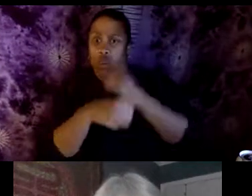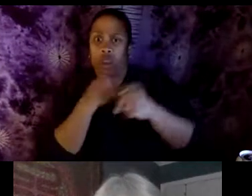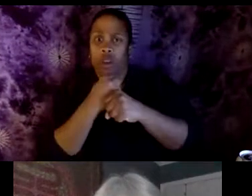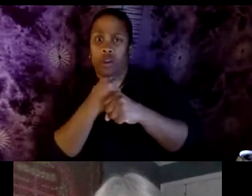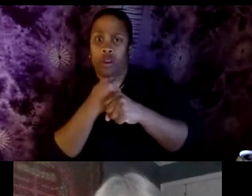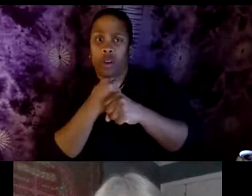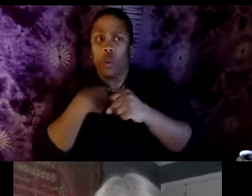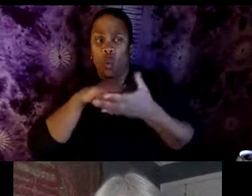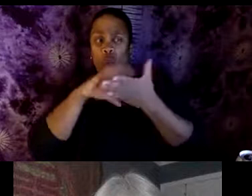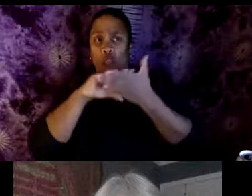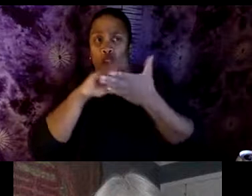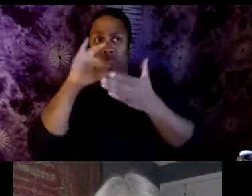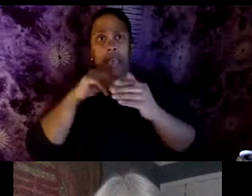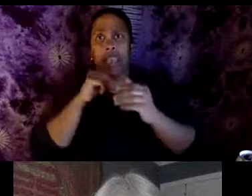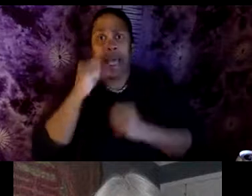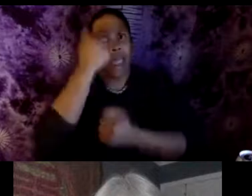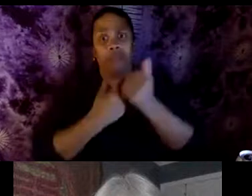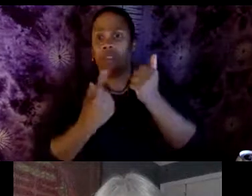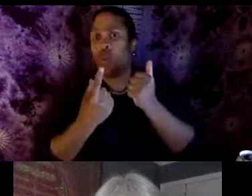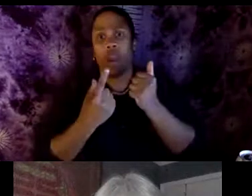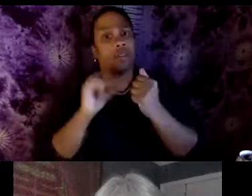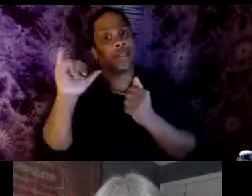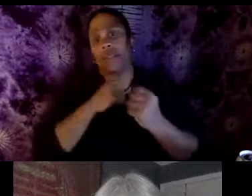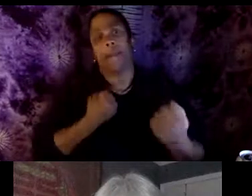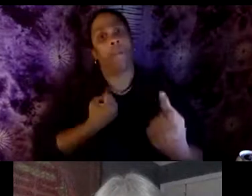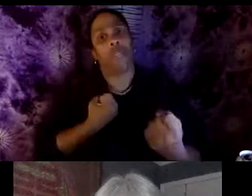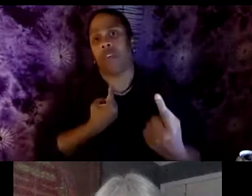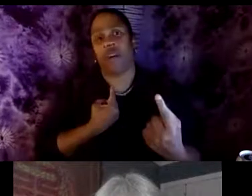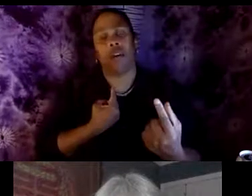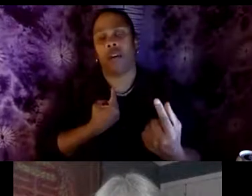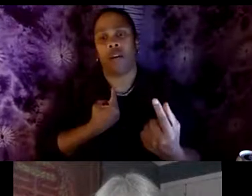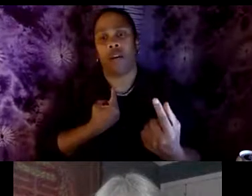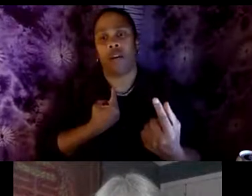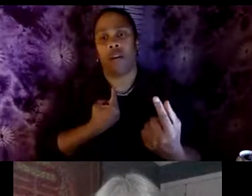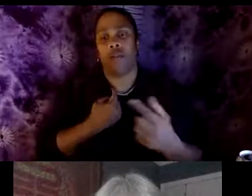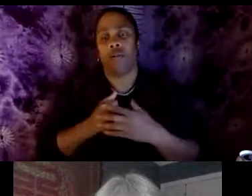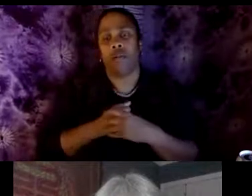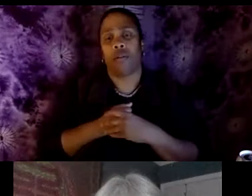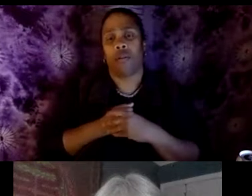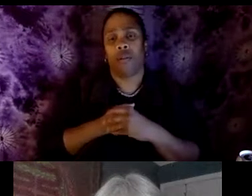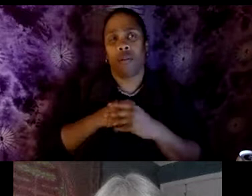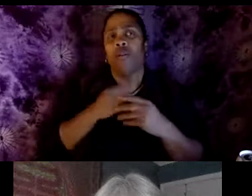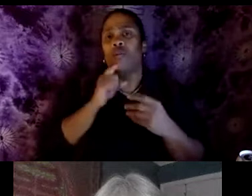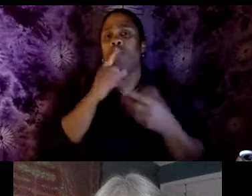of empathy. And I think it's a good awakening. It's good for us to know that, and also to know that